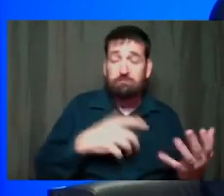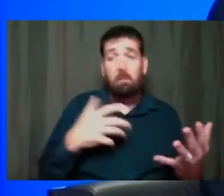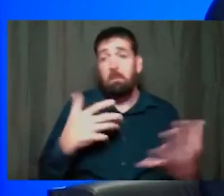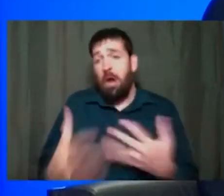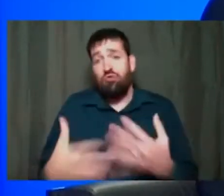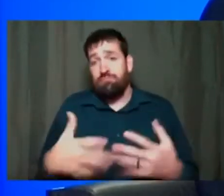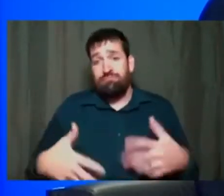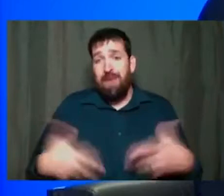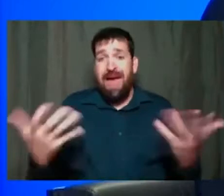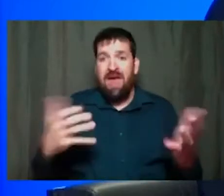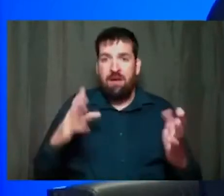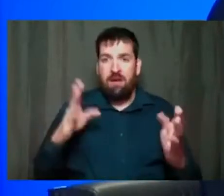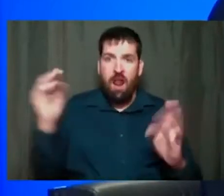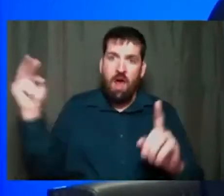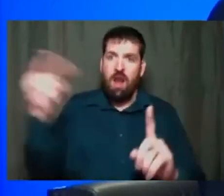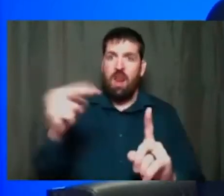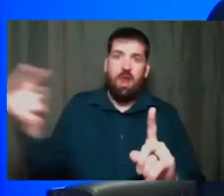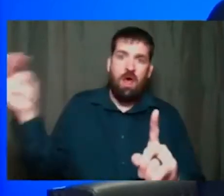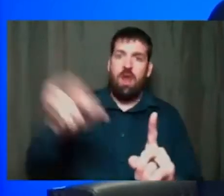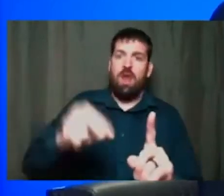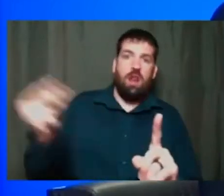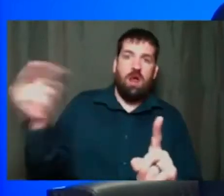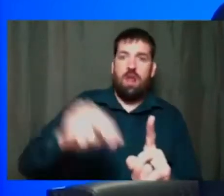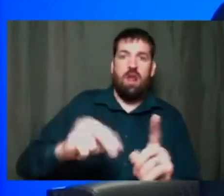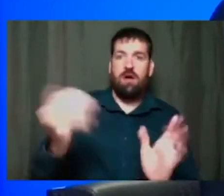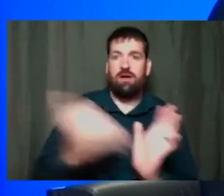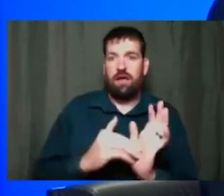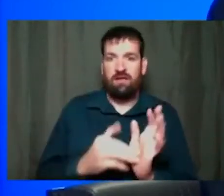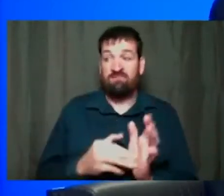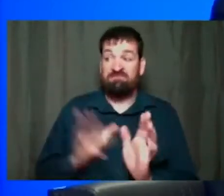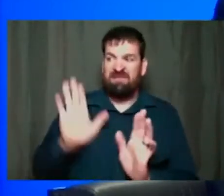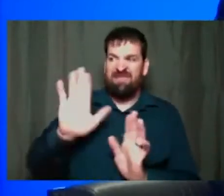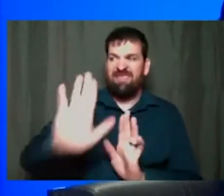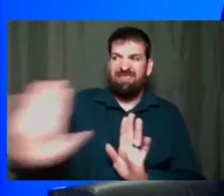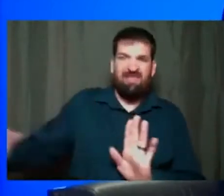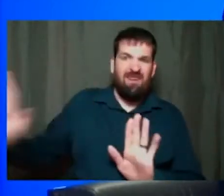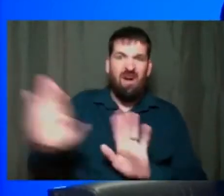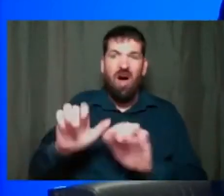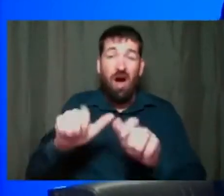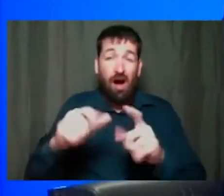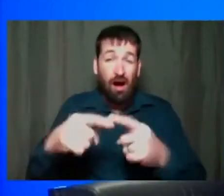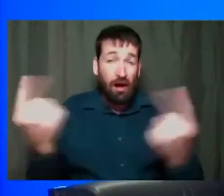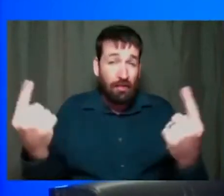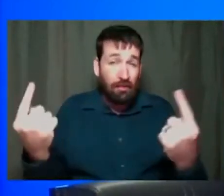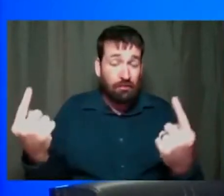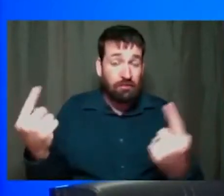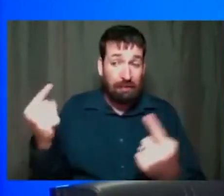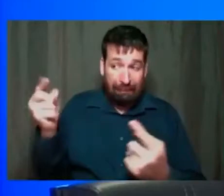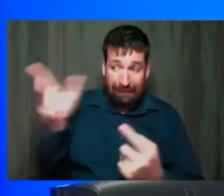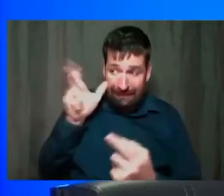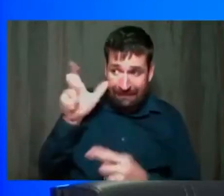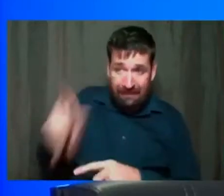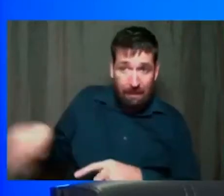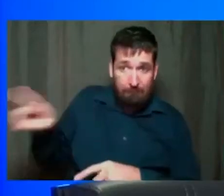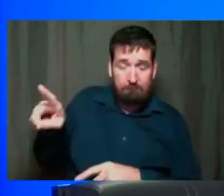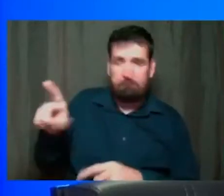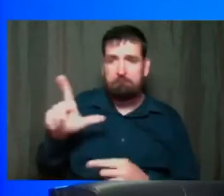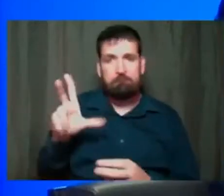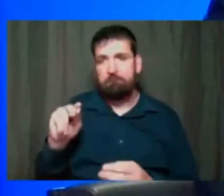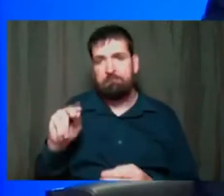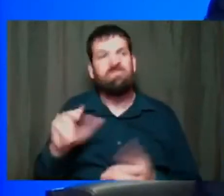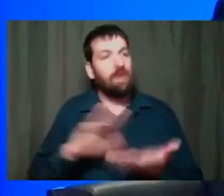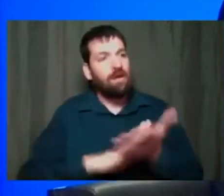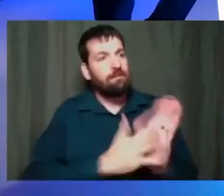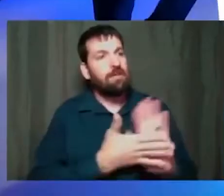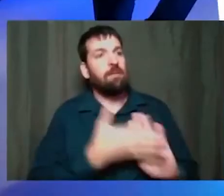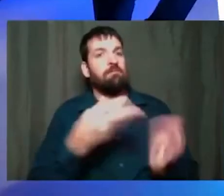looking, and we're not willing to listen to anything the other side has to say. And that's the most concerning part, because And then they monetize it, so they're trying to Sure. make more and more